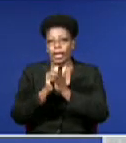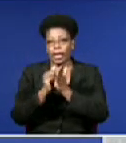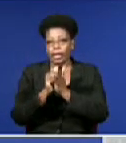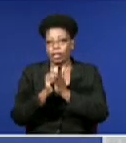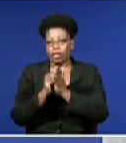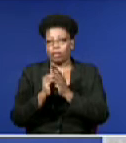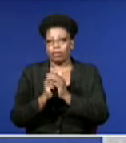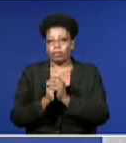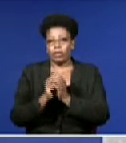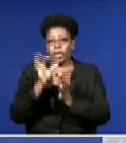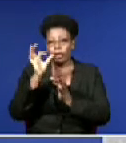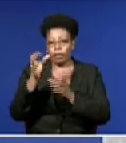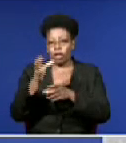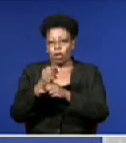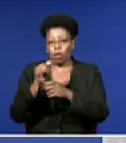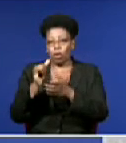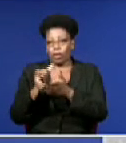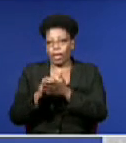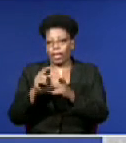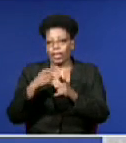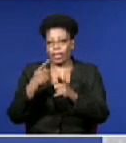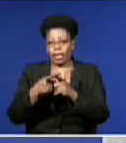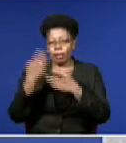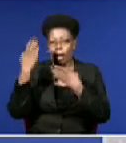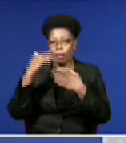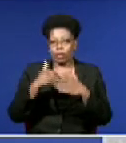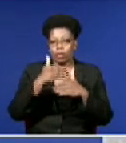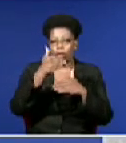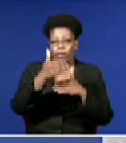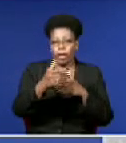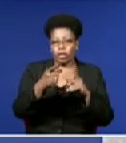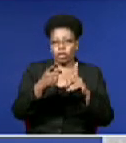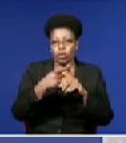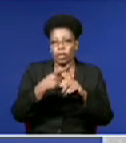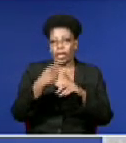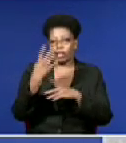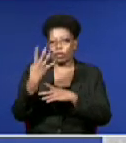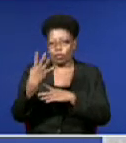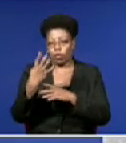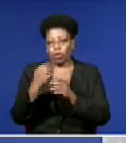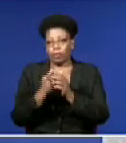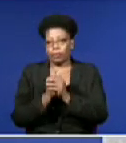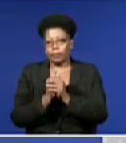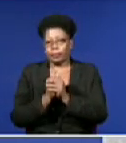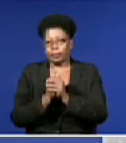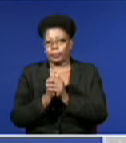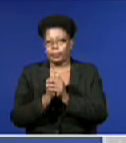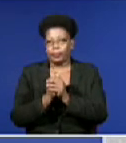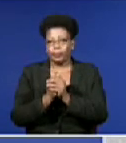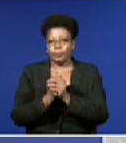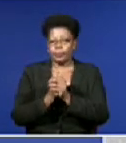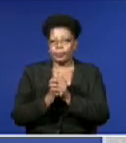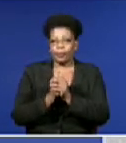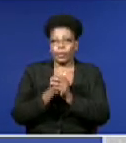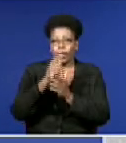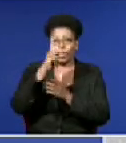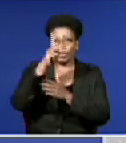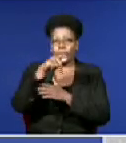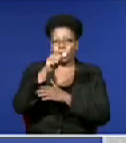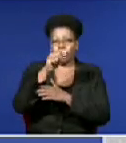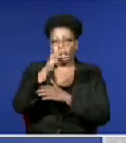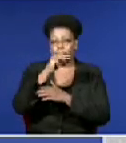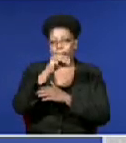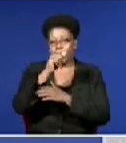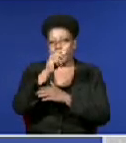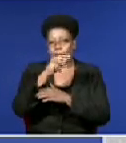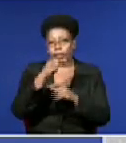is upheld, the Bahamas will advance to the Final Four, so let's keep our fingers crossed. Well, the start of the Pan Am Games just over a